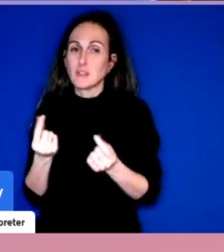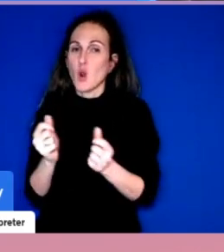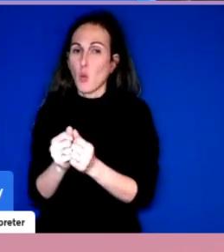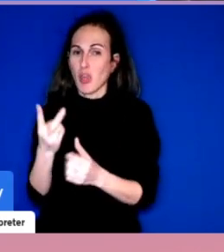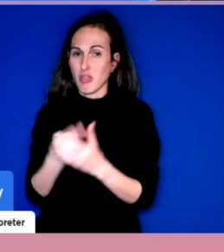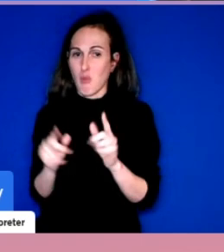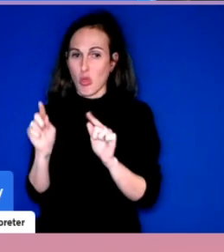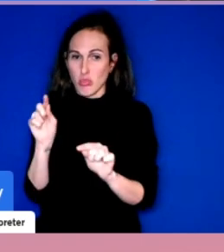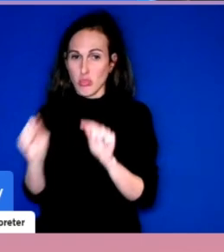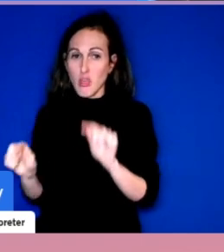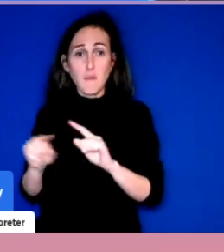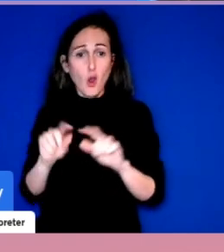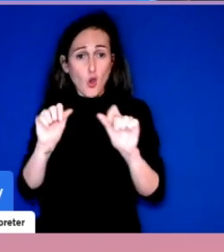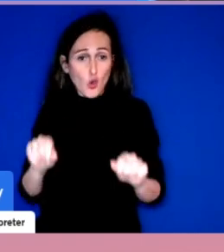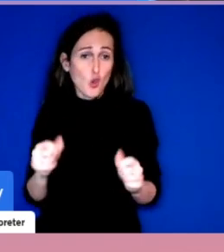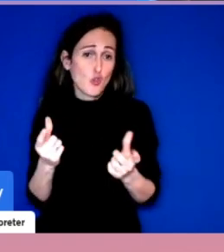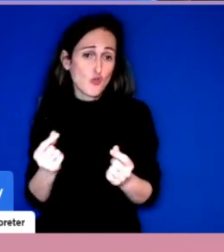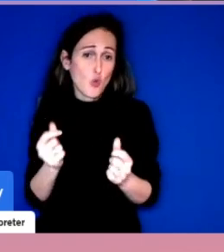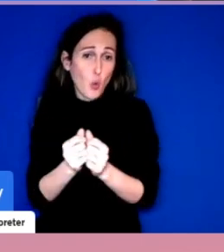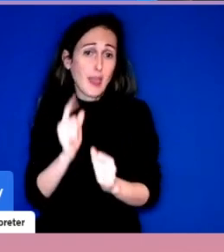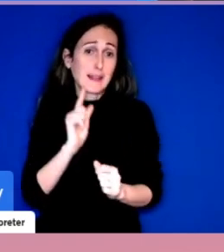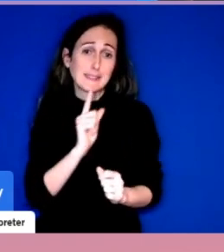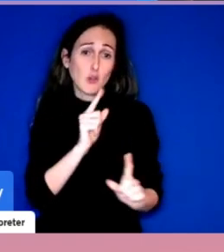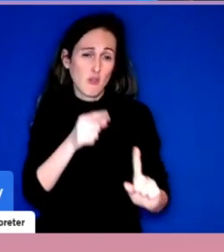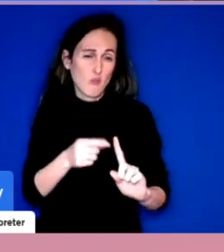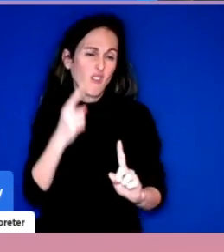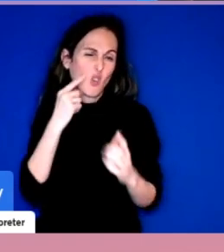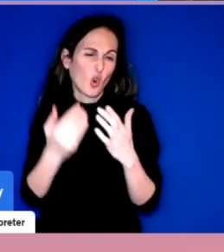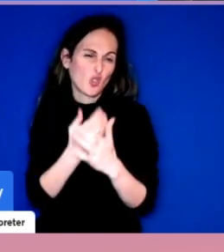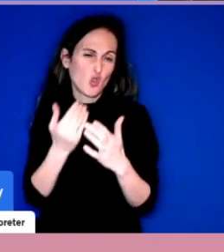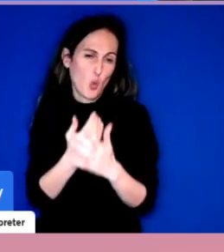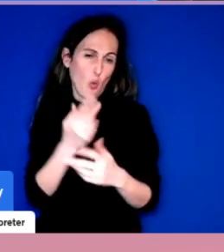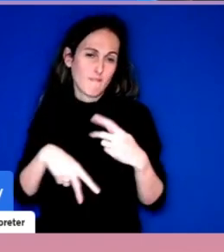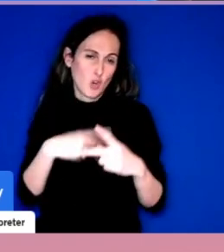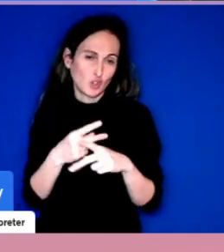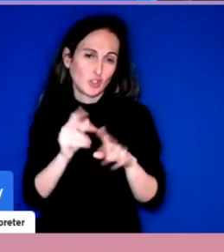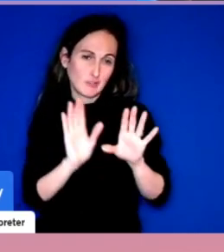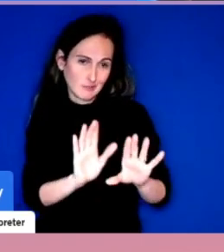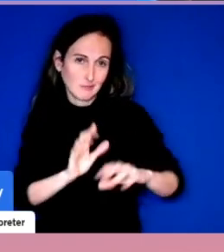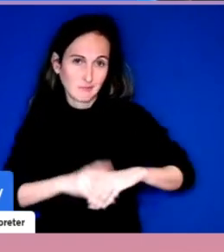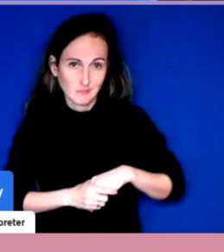you could do it with the single point with newer versions of Vault.